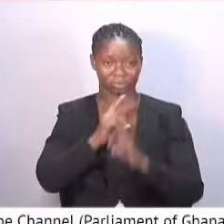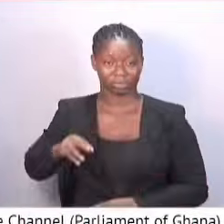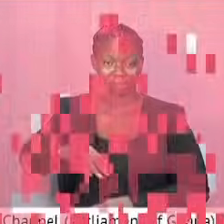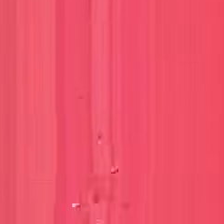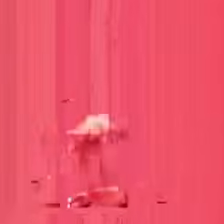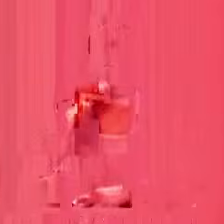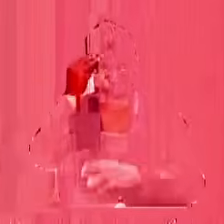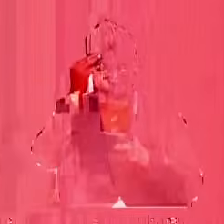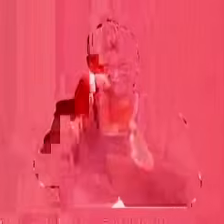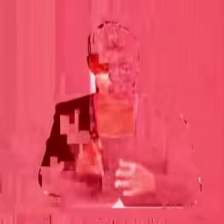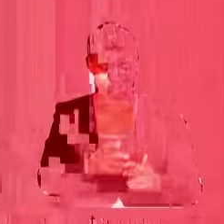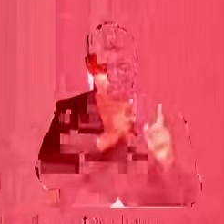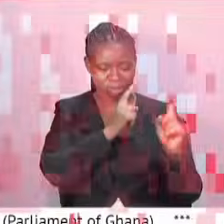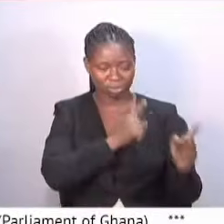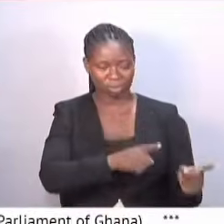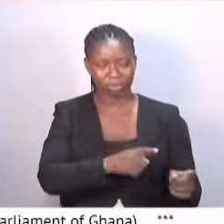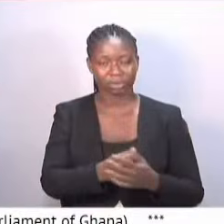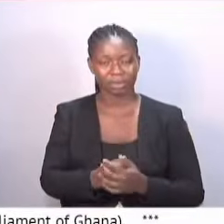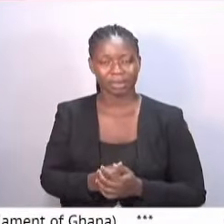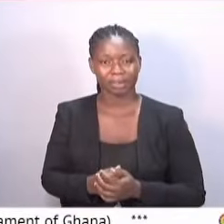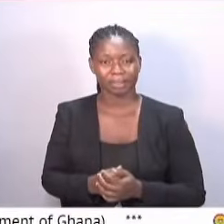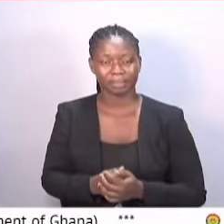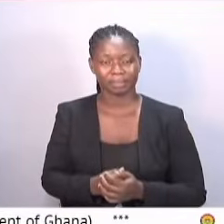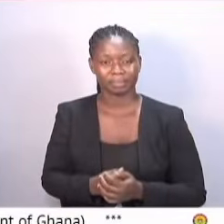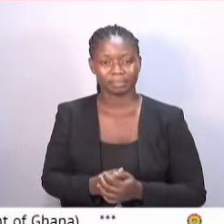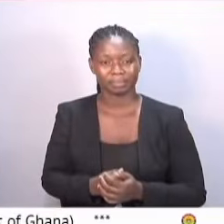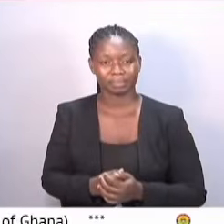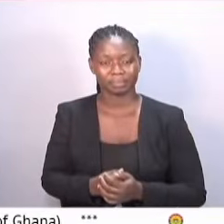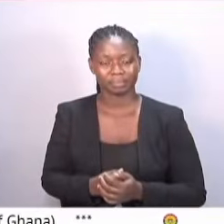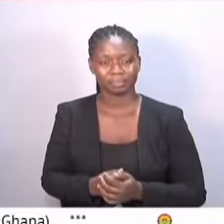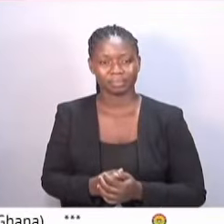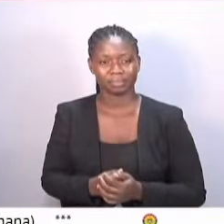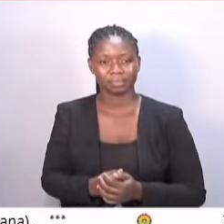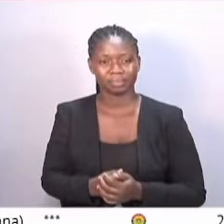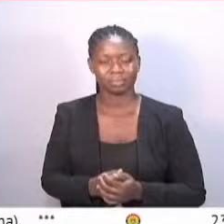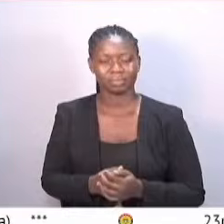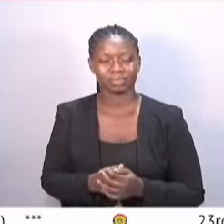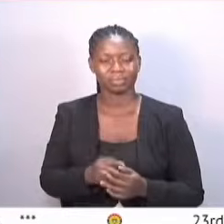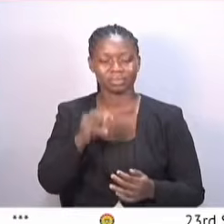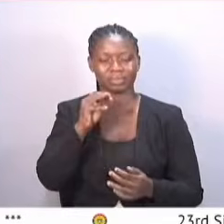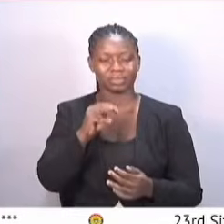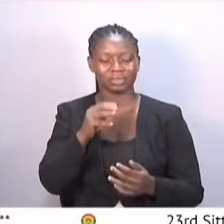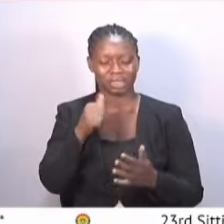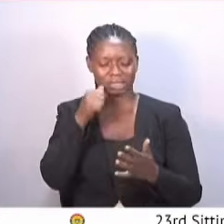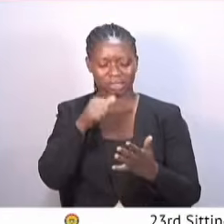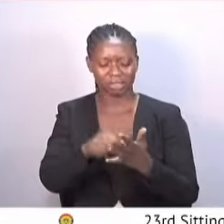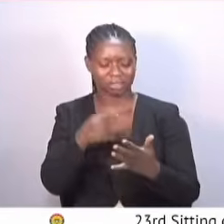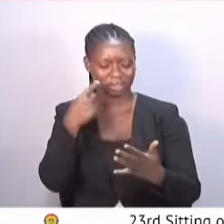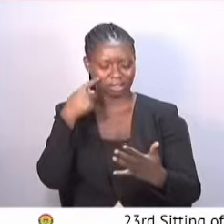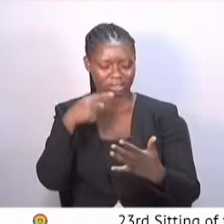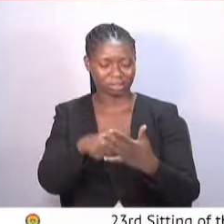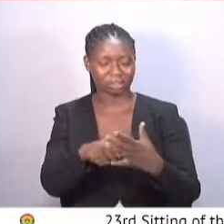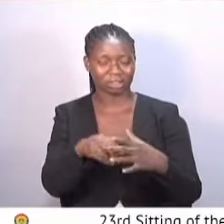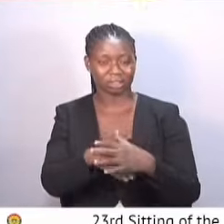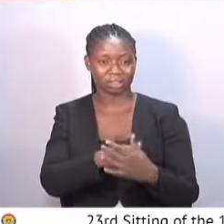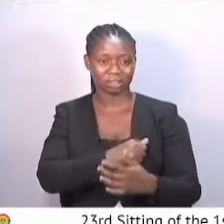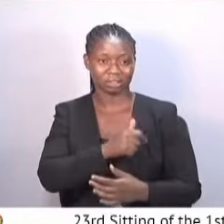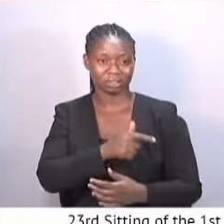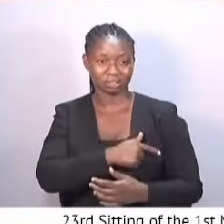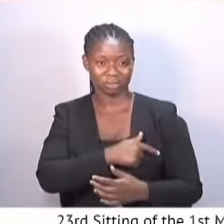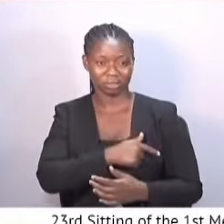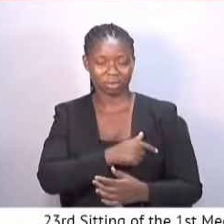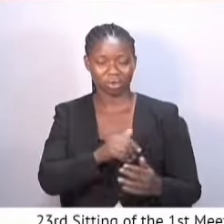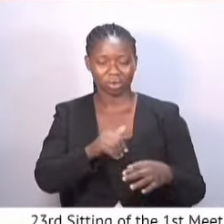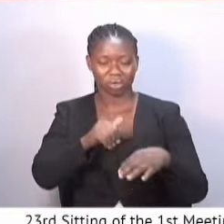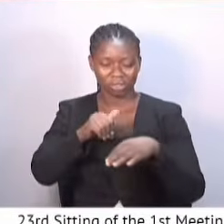to his response that the draft review from the Attorney General's Department was sent